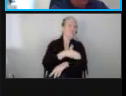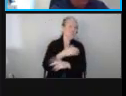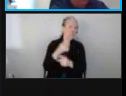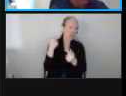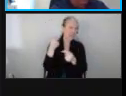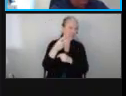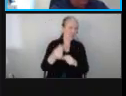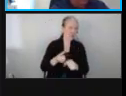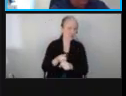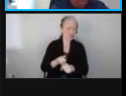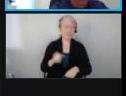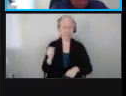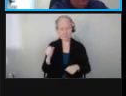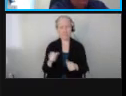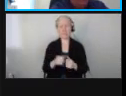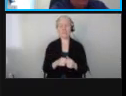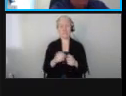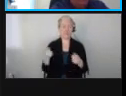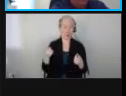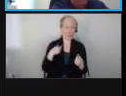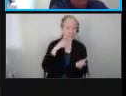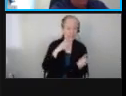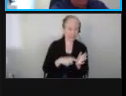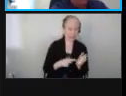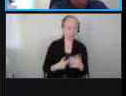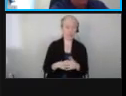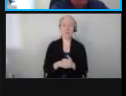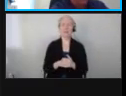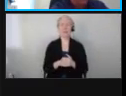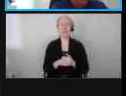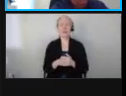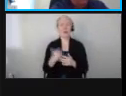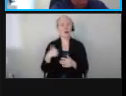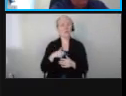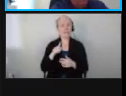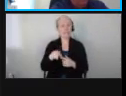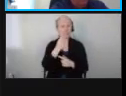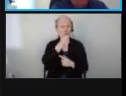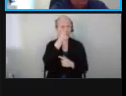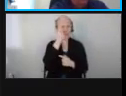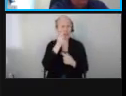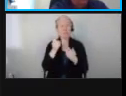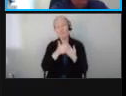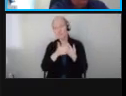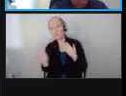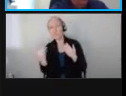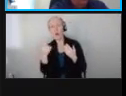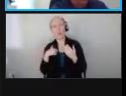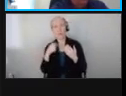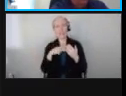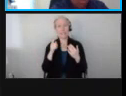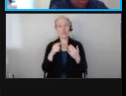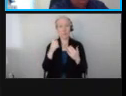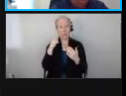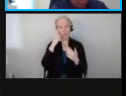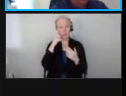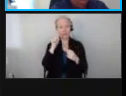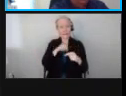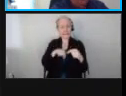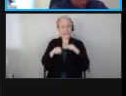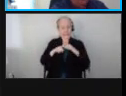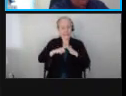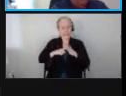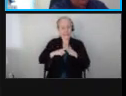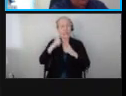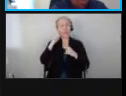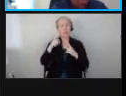We need to understand and actually going forward engage these differences early in the career